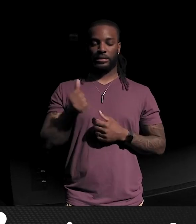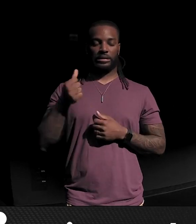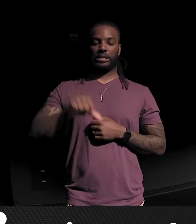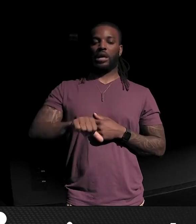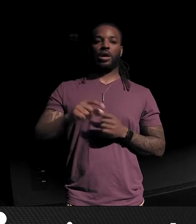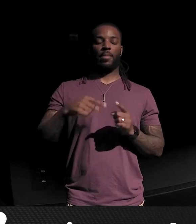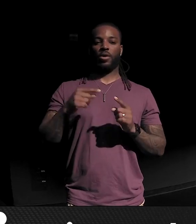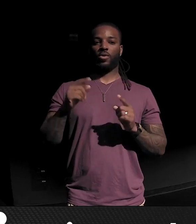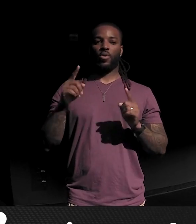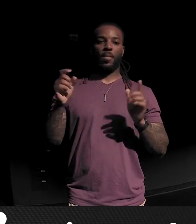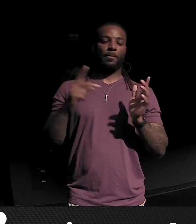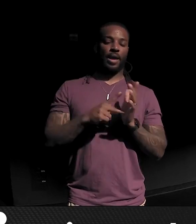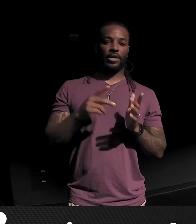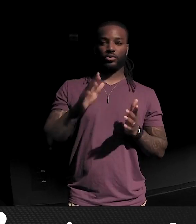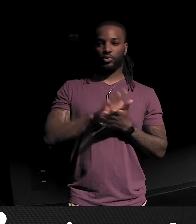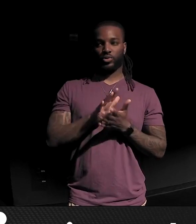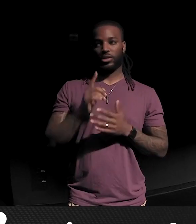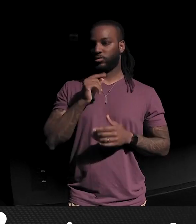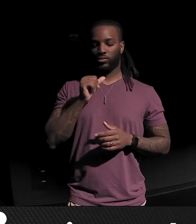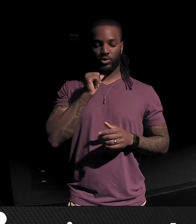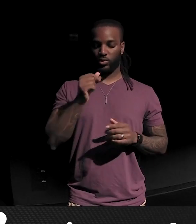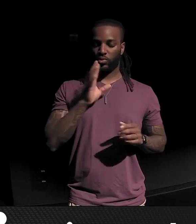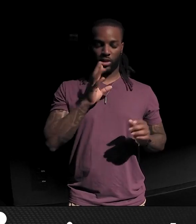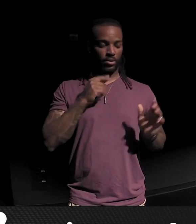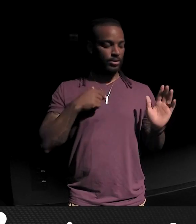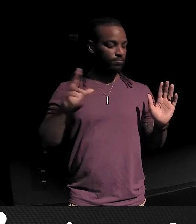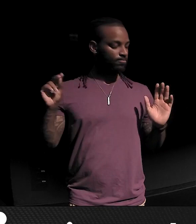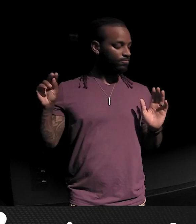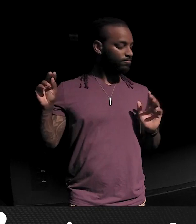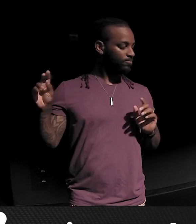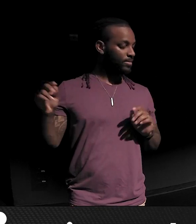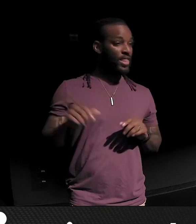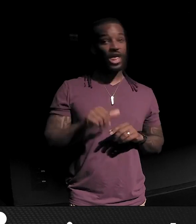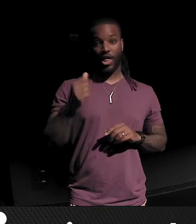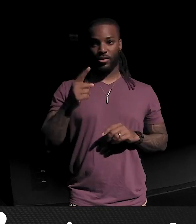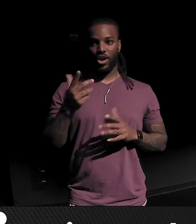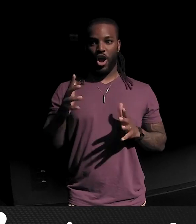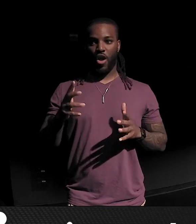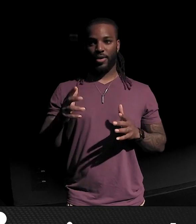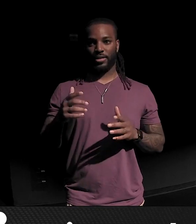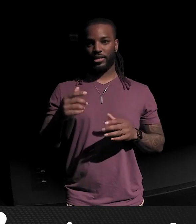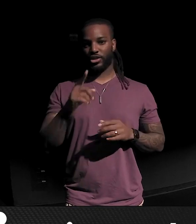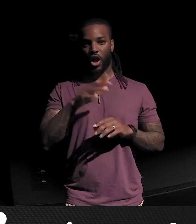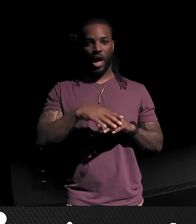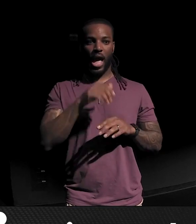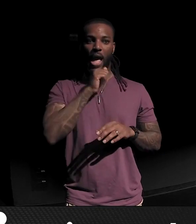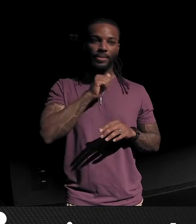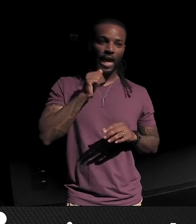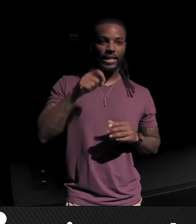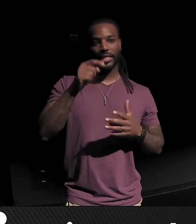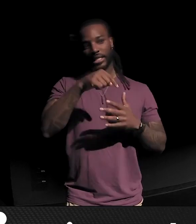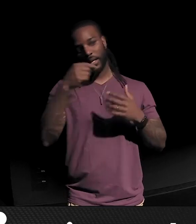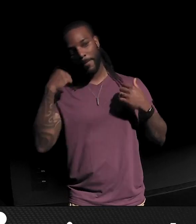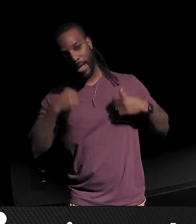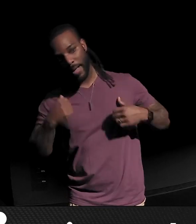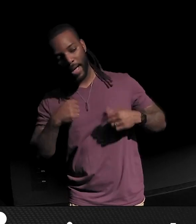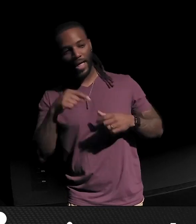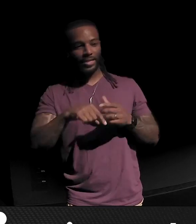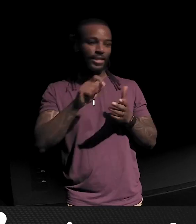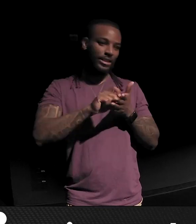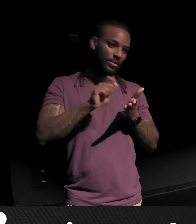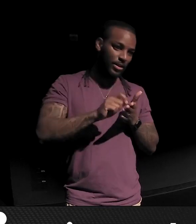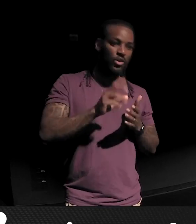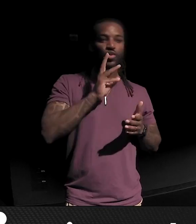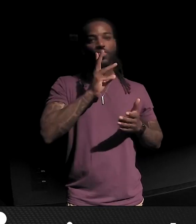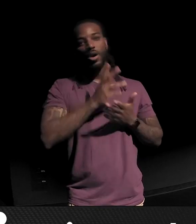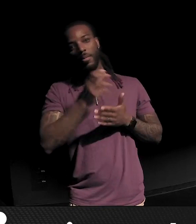to school. She's like, don't talk to me. Nope. Mm-mm-mm. And then the other one has already, she's on Amazon. I need this backpack. I need this pencil case. I need this water bottle.